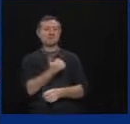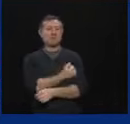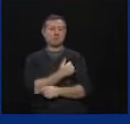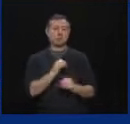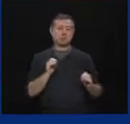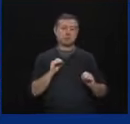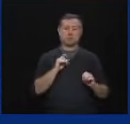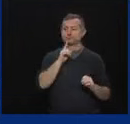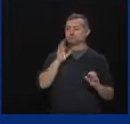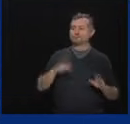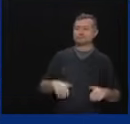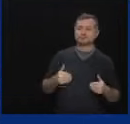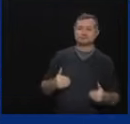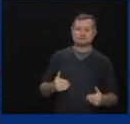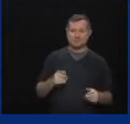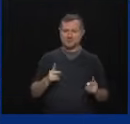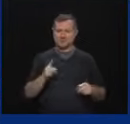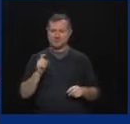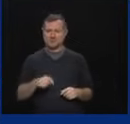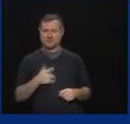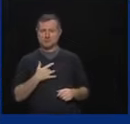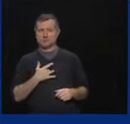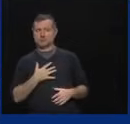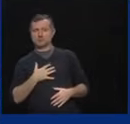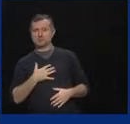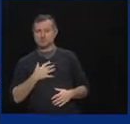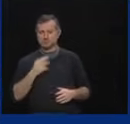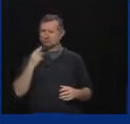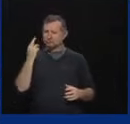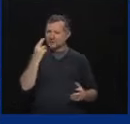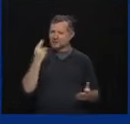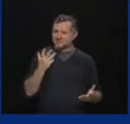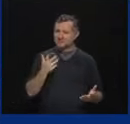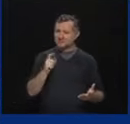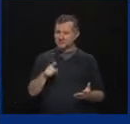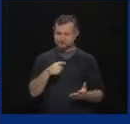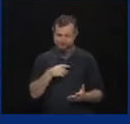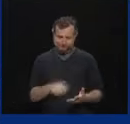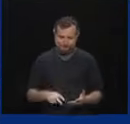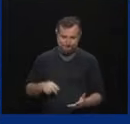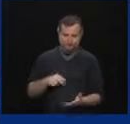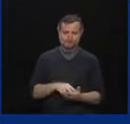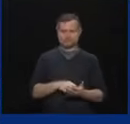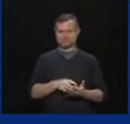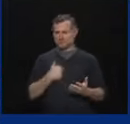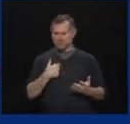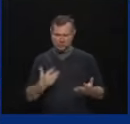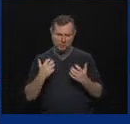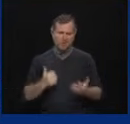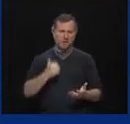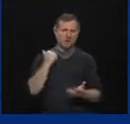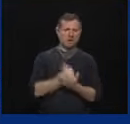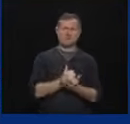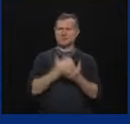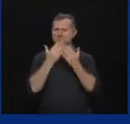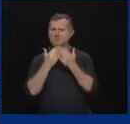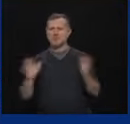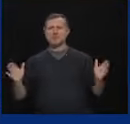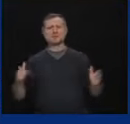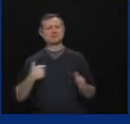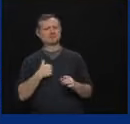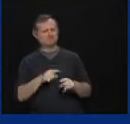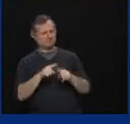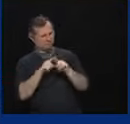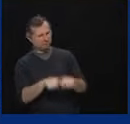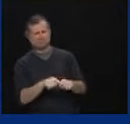start realizing that when you stand up and say, I want to be a public health official in any capacity, we count on you to be healthy